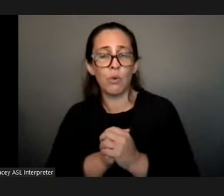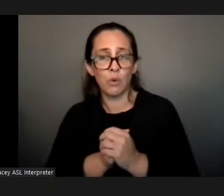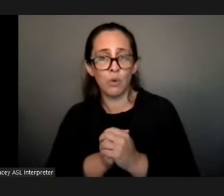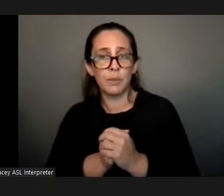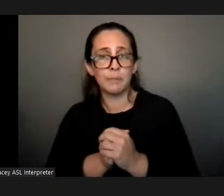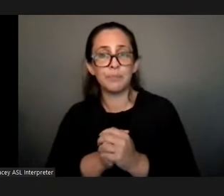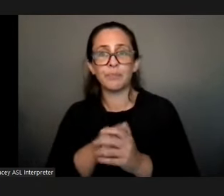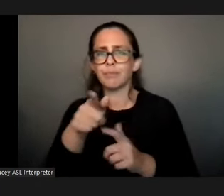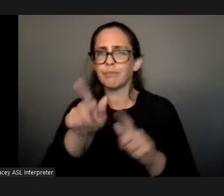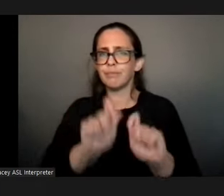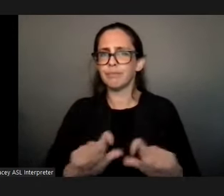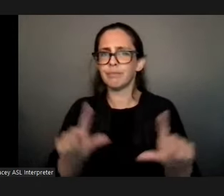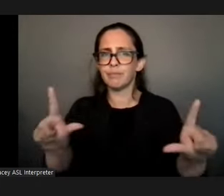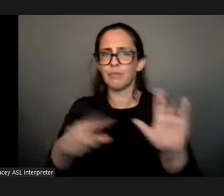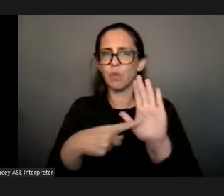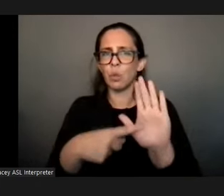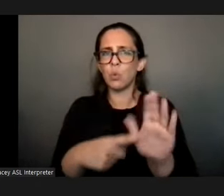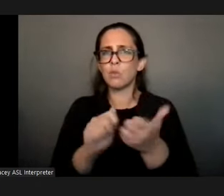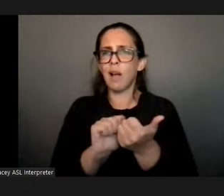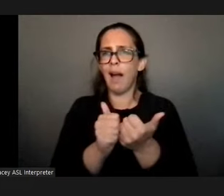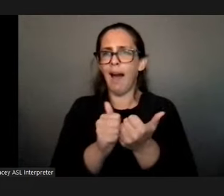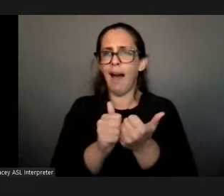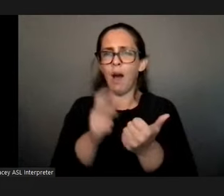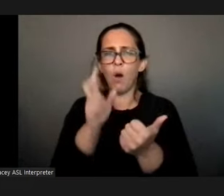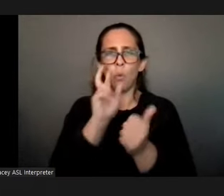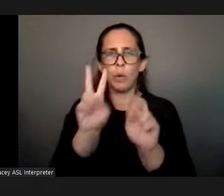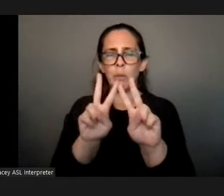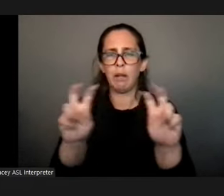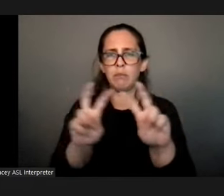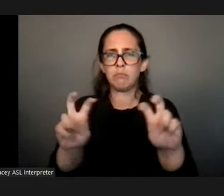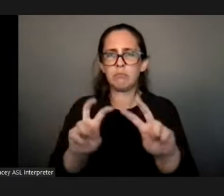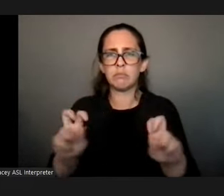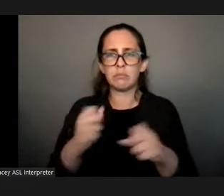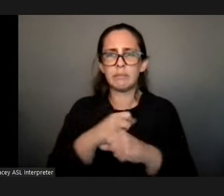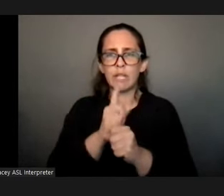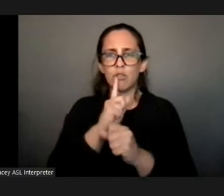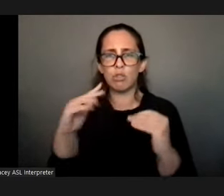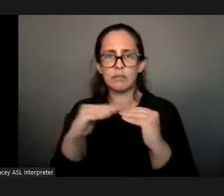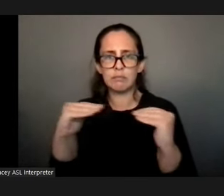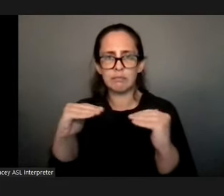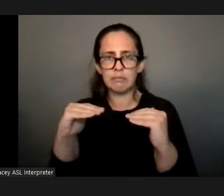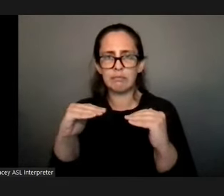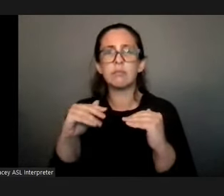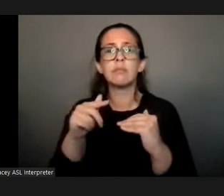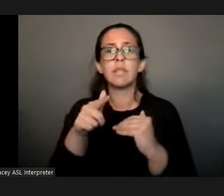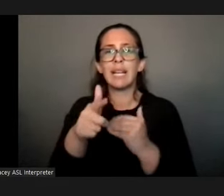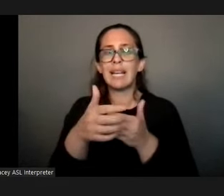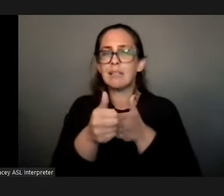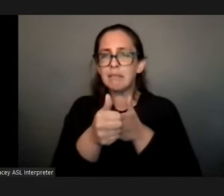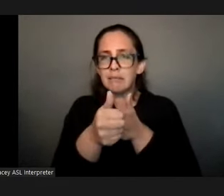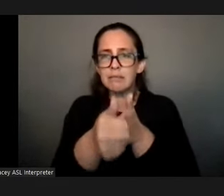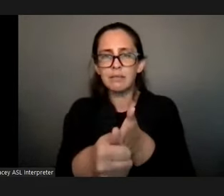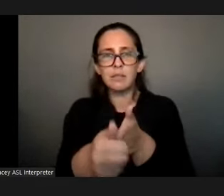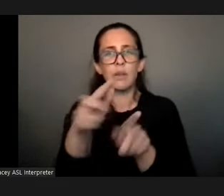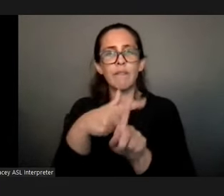This slide shows the steps we'll be using in developing our environmental justice analysis. It is based on guidance developed by Federal Highway Administration